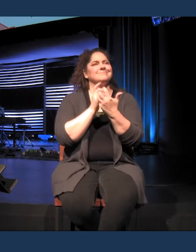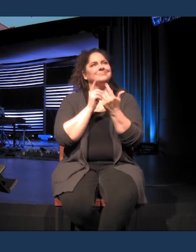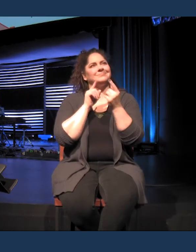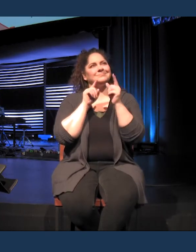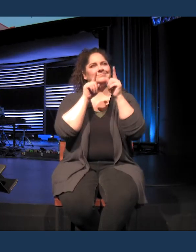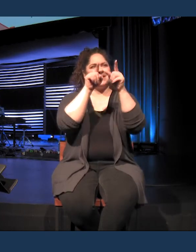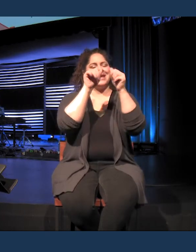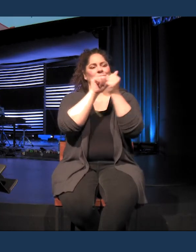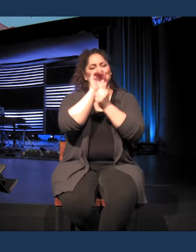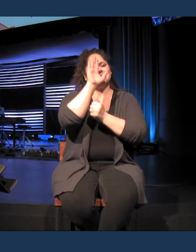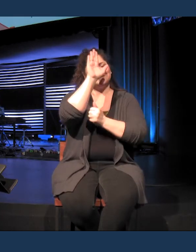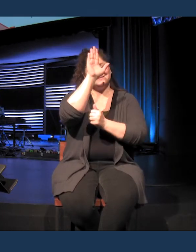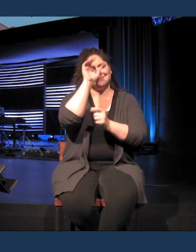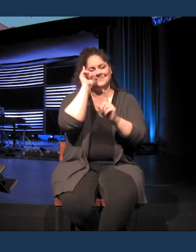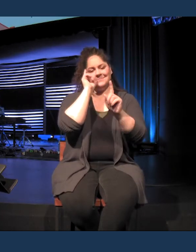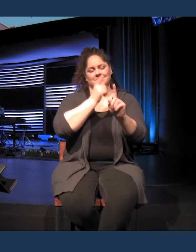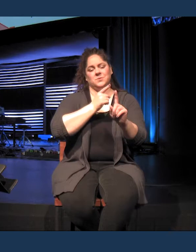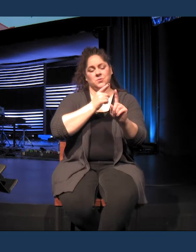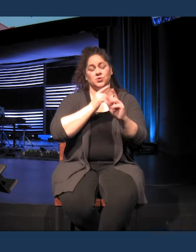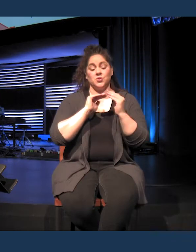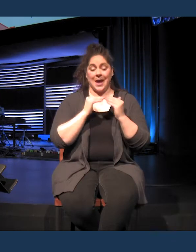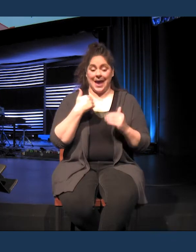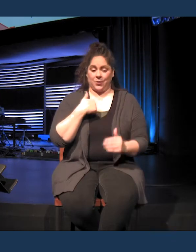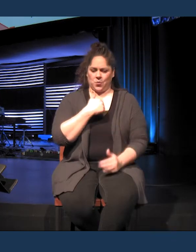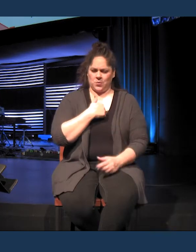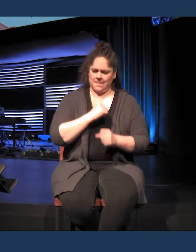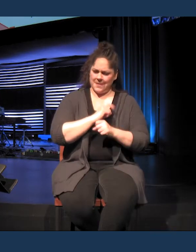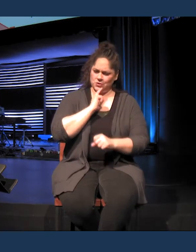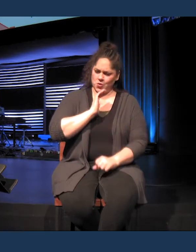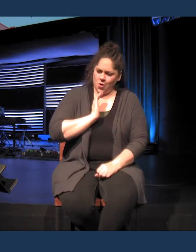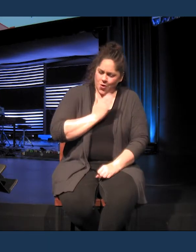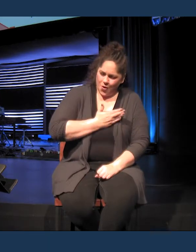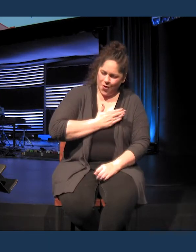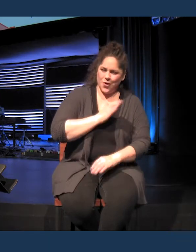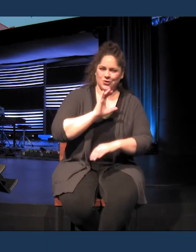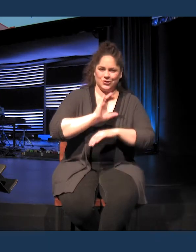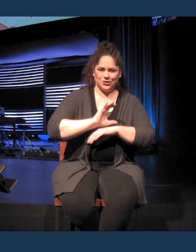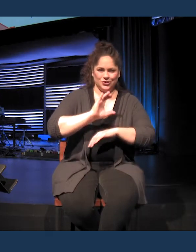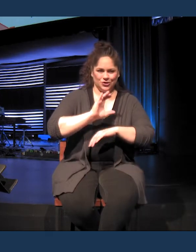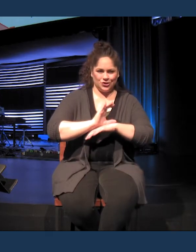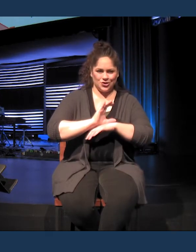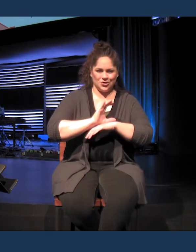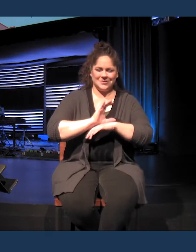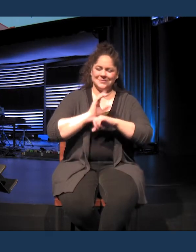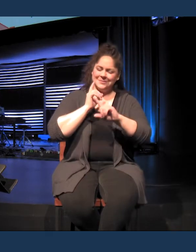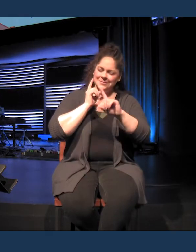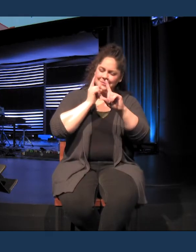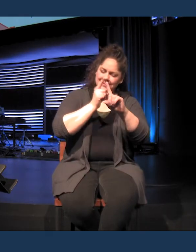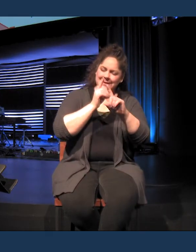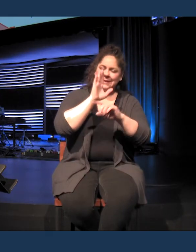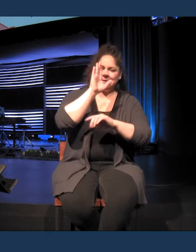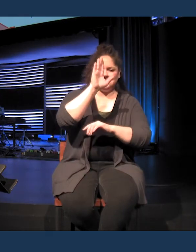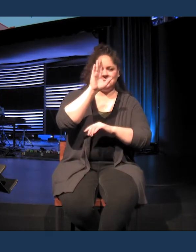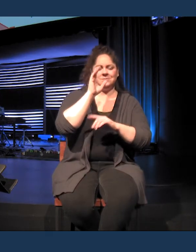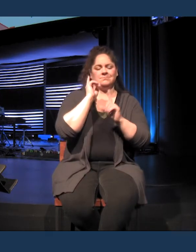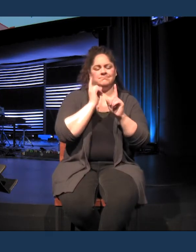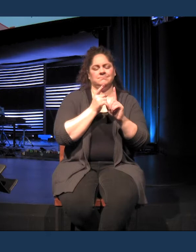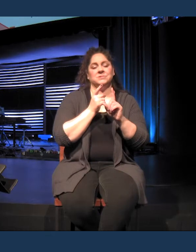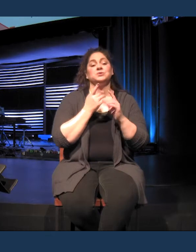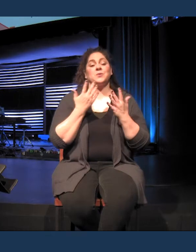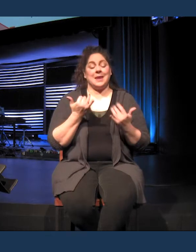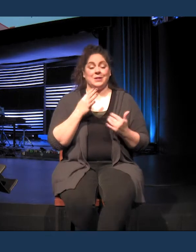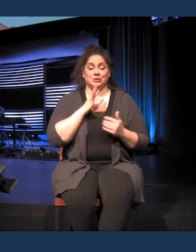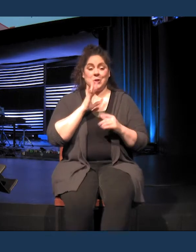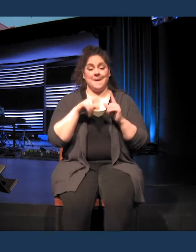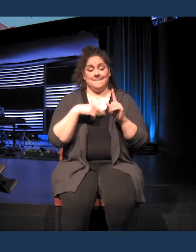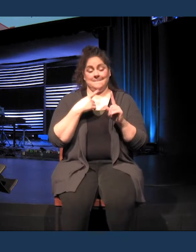So how do we make sure our church is aligned with the mission of Jesus? Well, let's go to the mission of Jesus. Here's